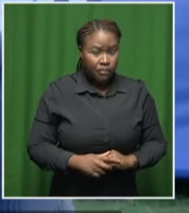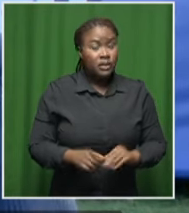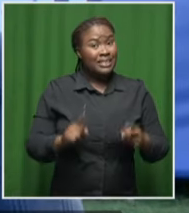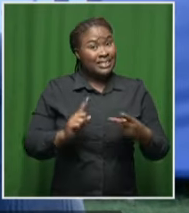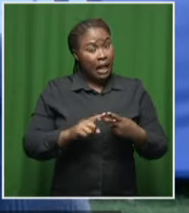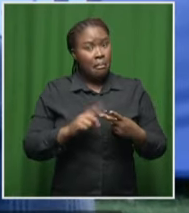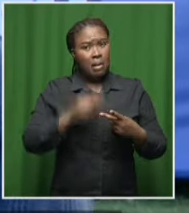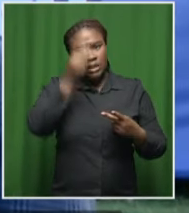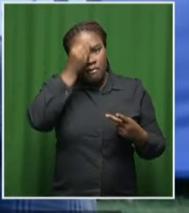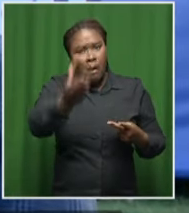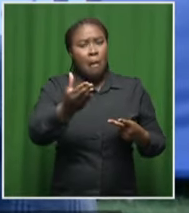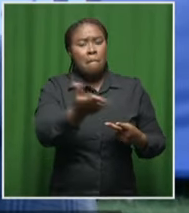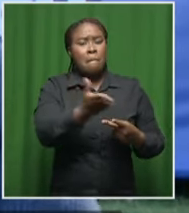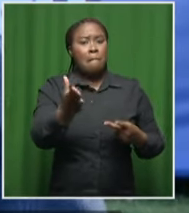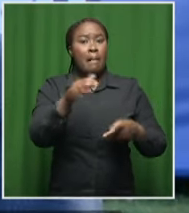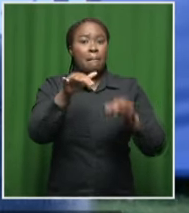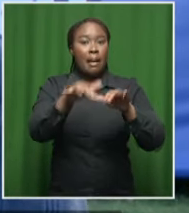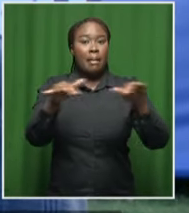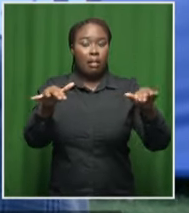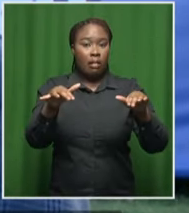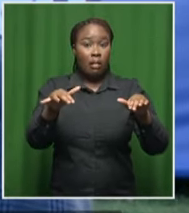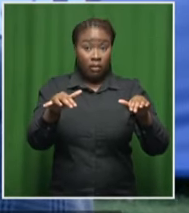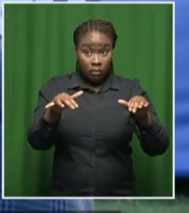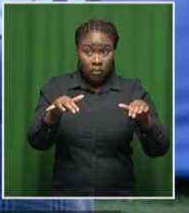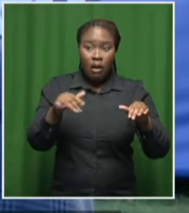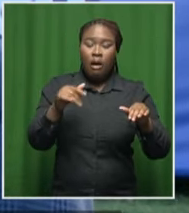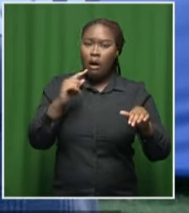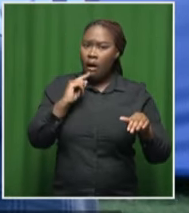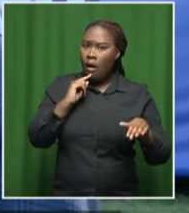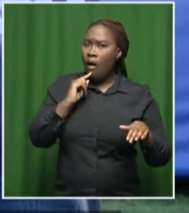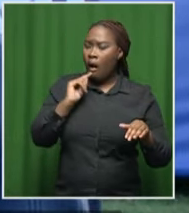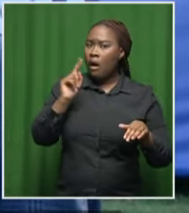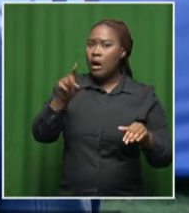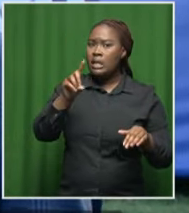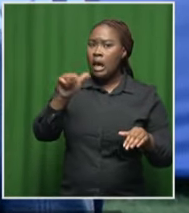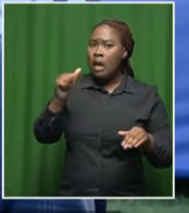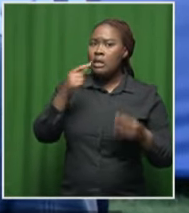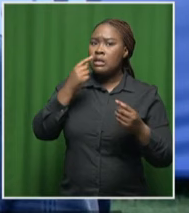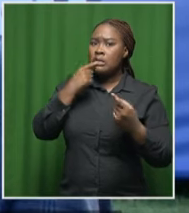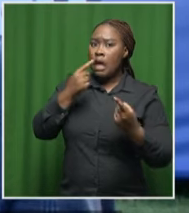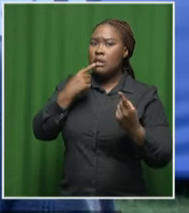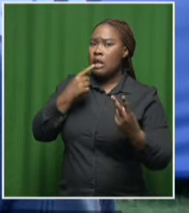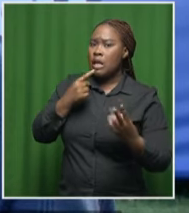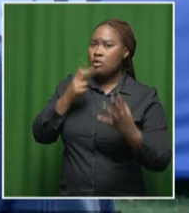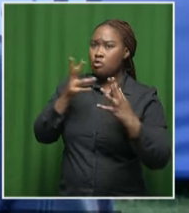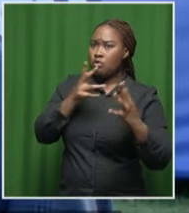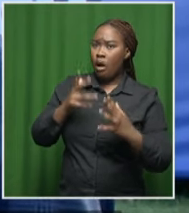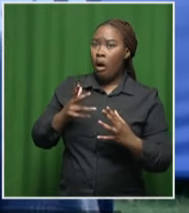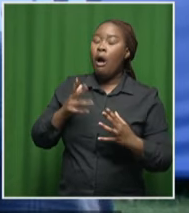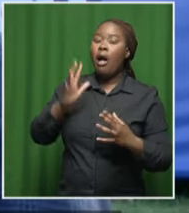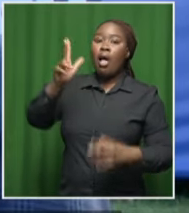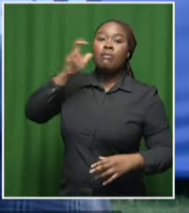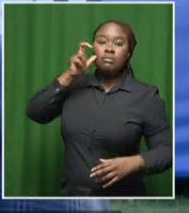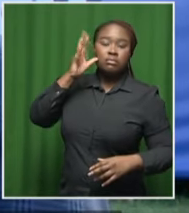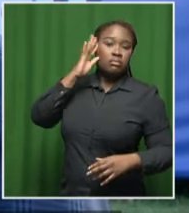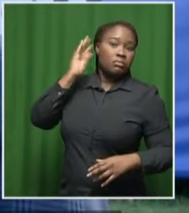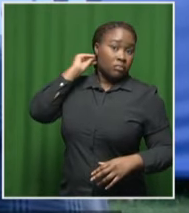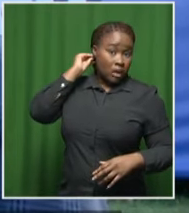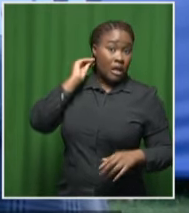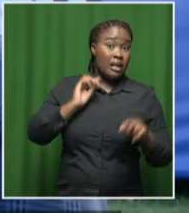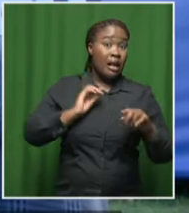that a voter is able to talk about that message and convince others to vote for your party. And